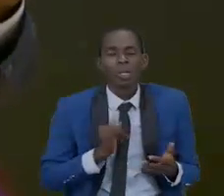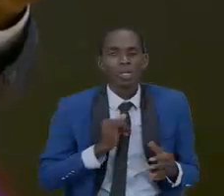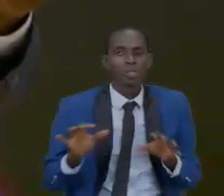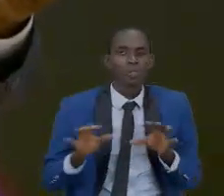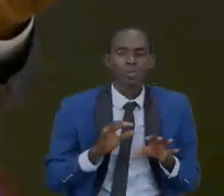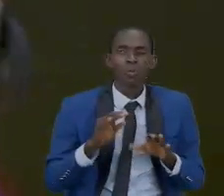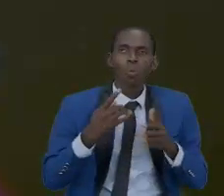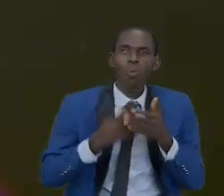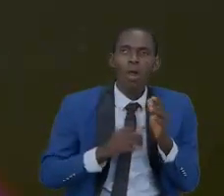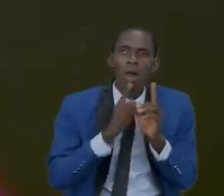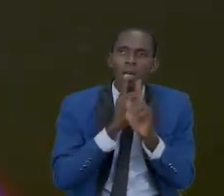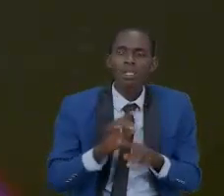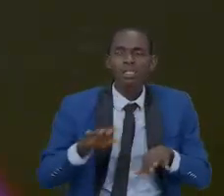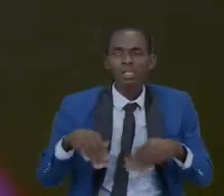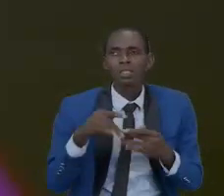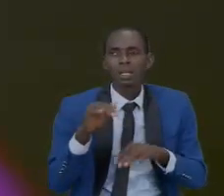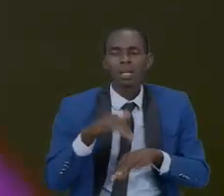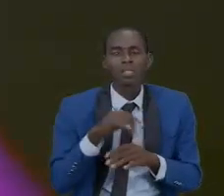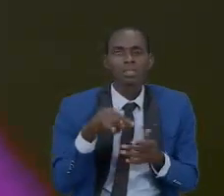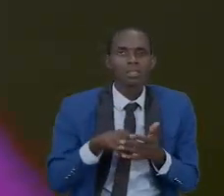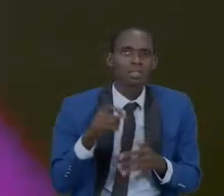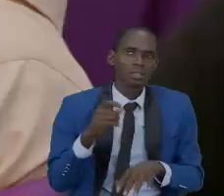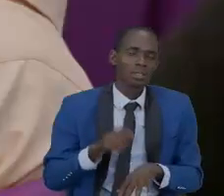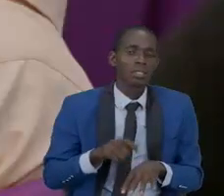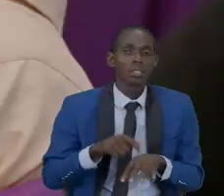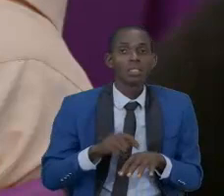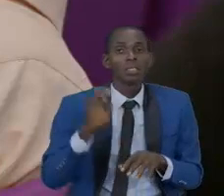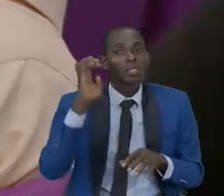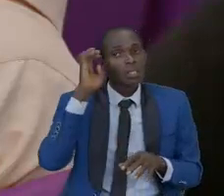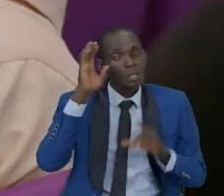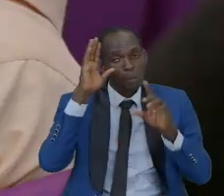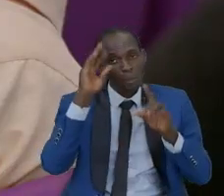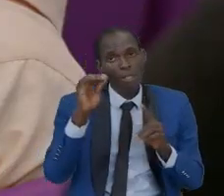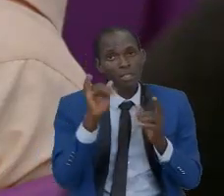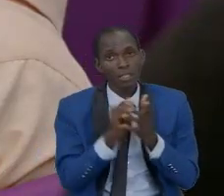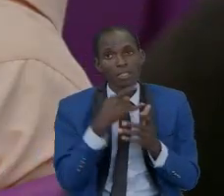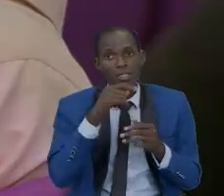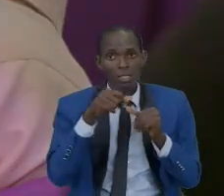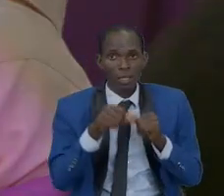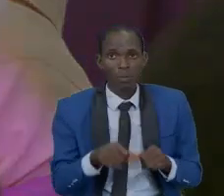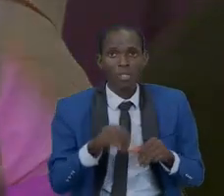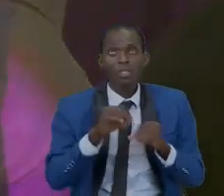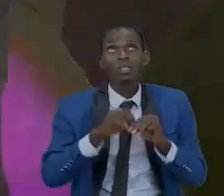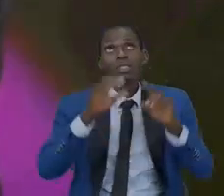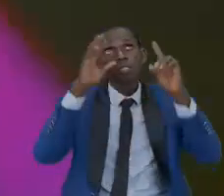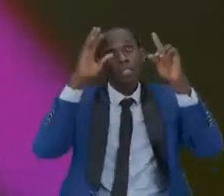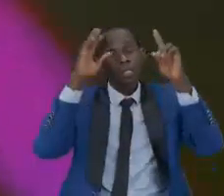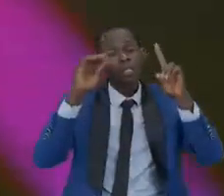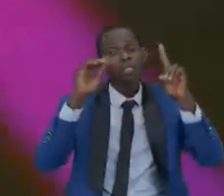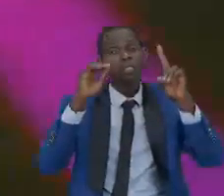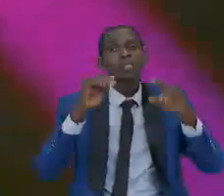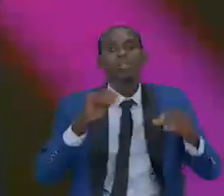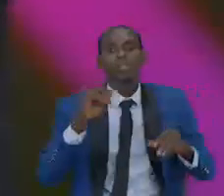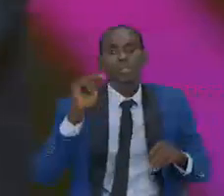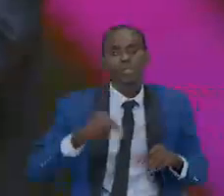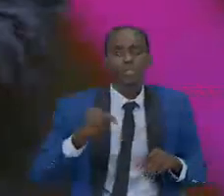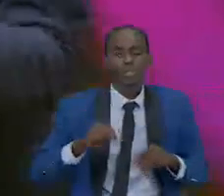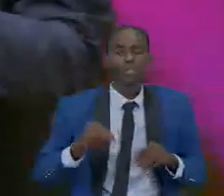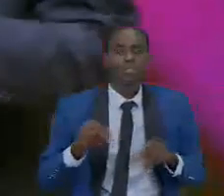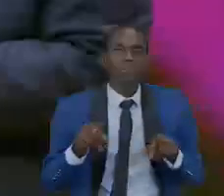time what direction should I go at this time he that says he abideth in him ought himself